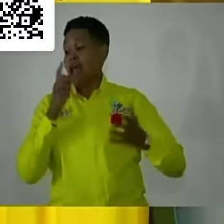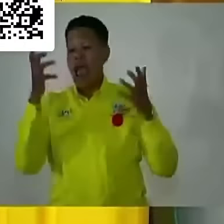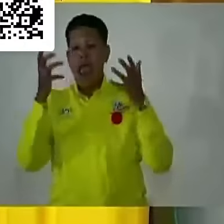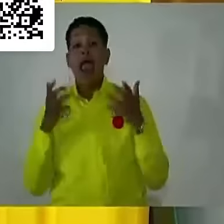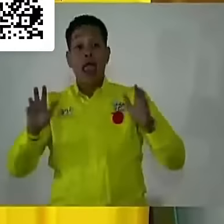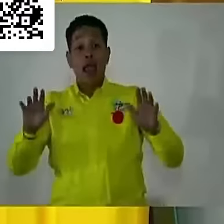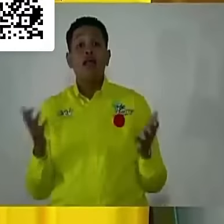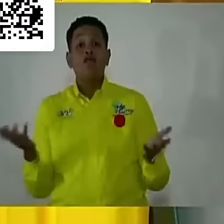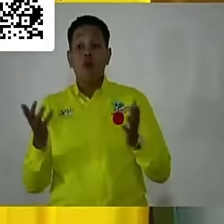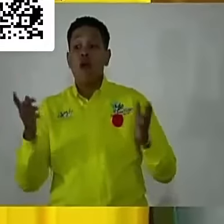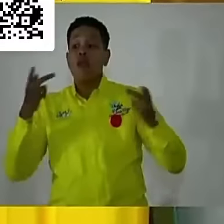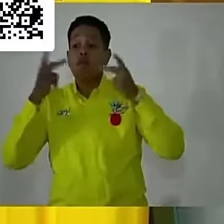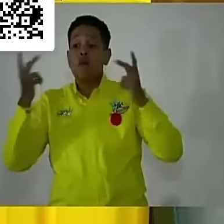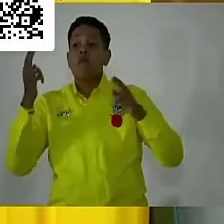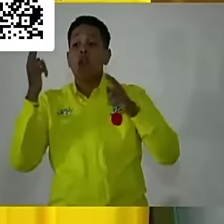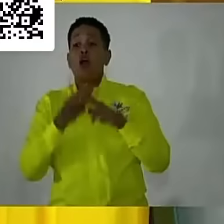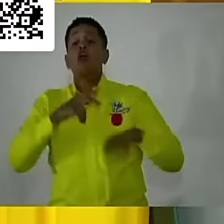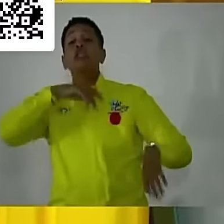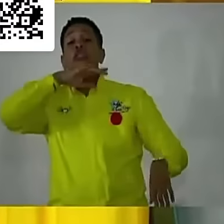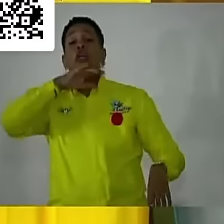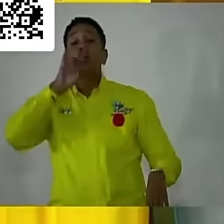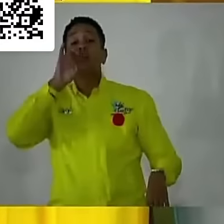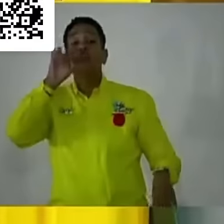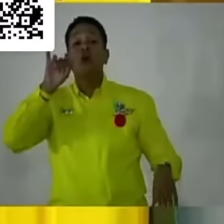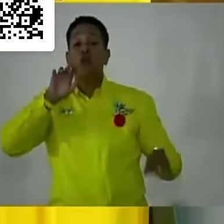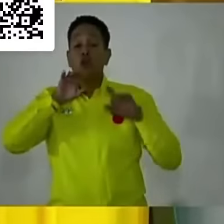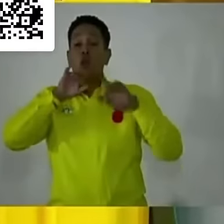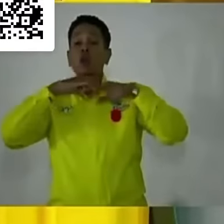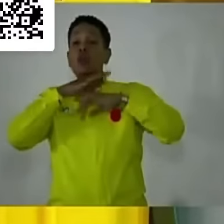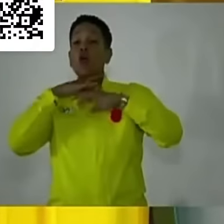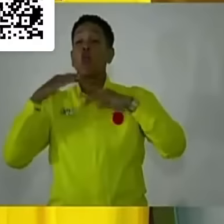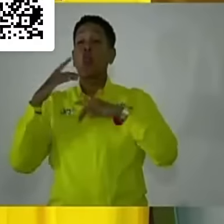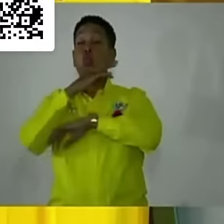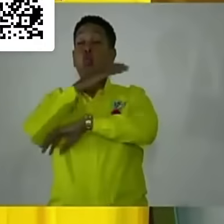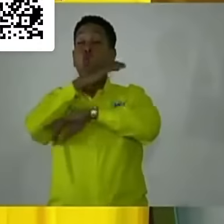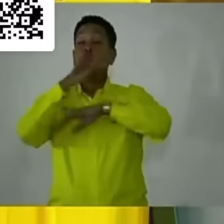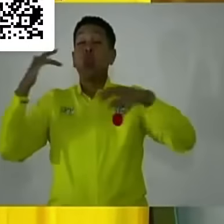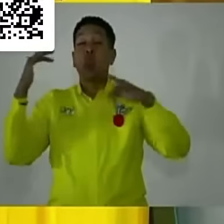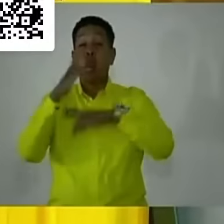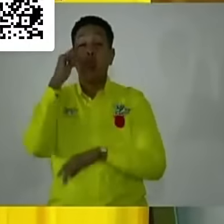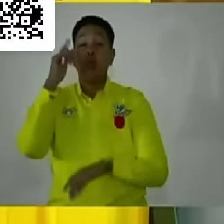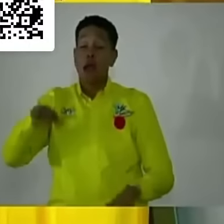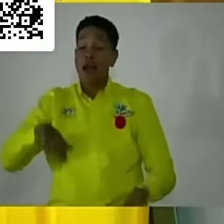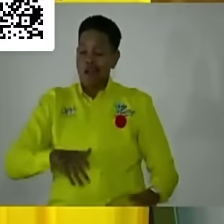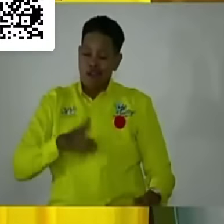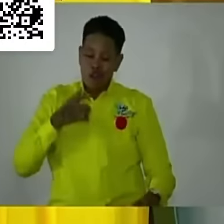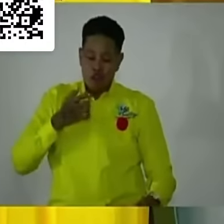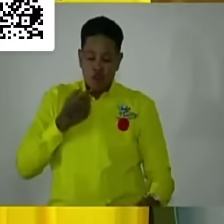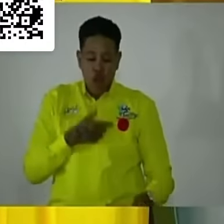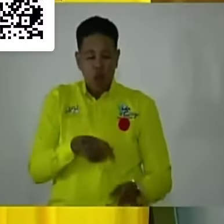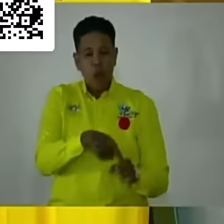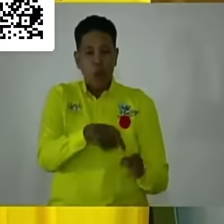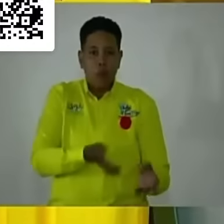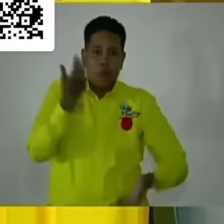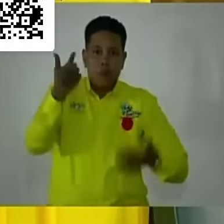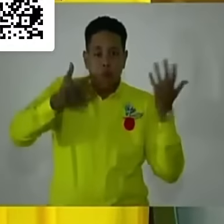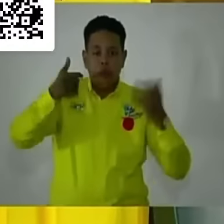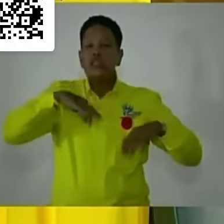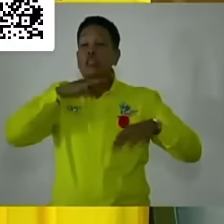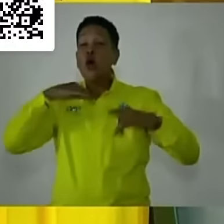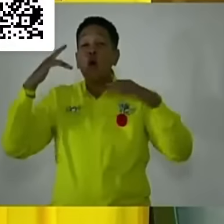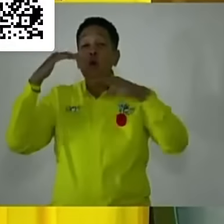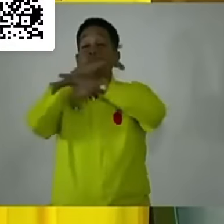the public call dust money, the contribution to the community due to the nuisance of the dust from bauxite.